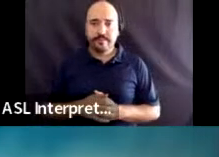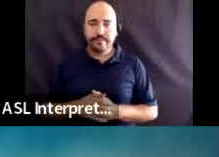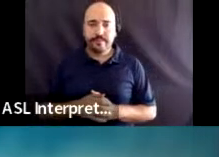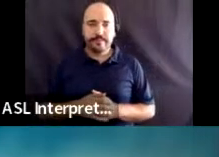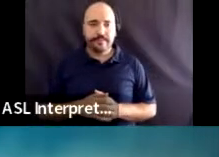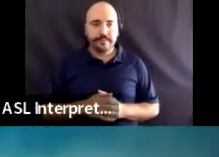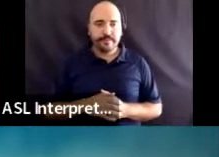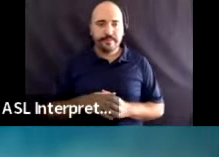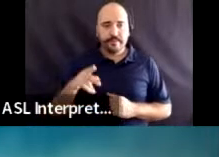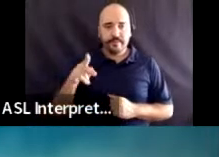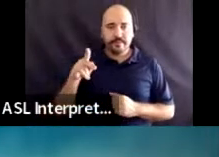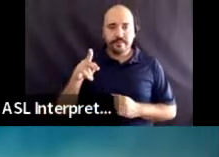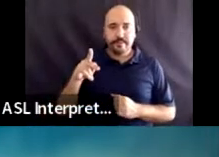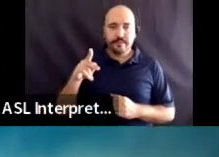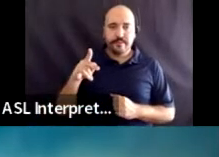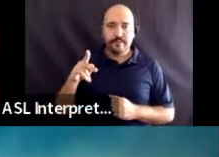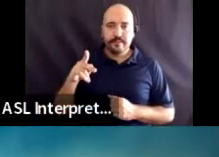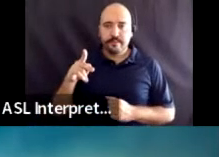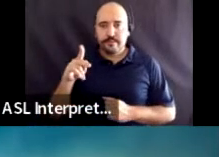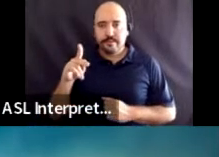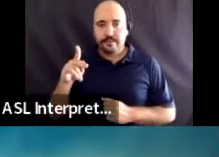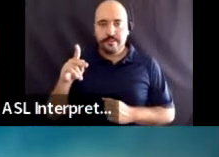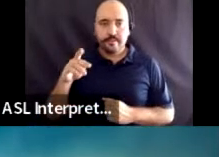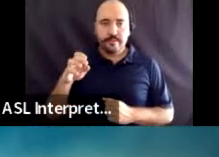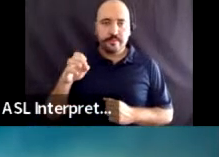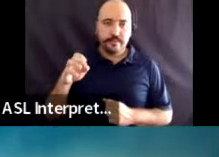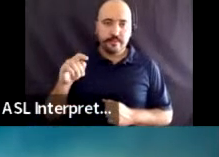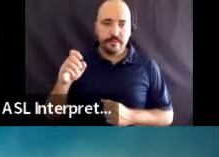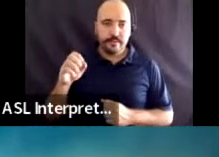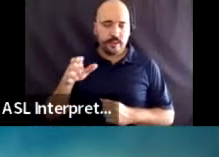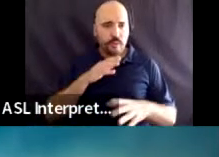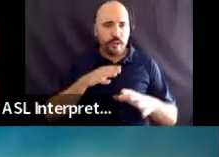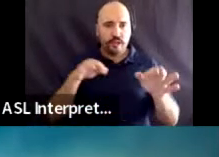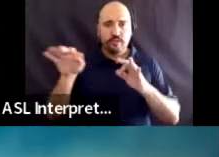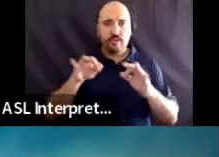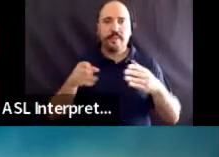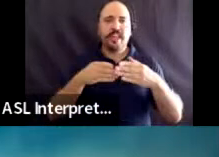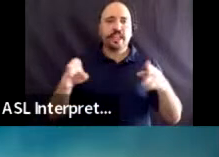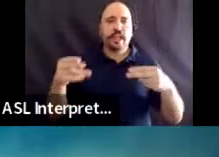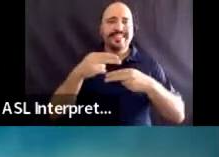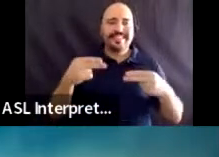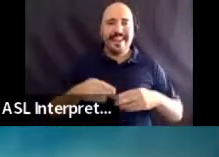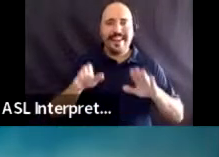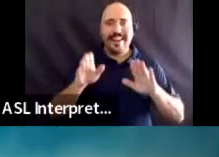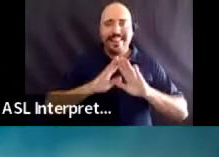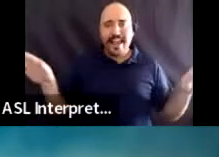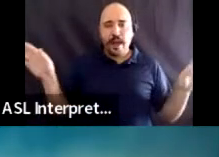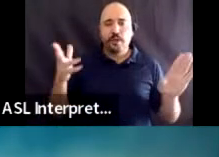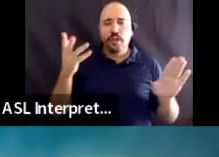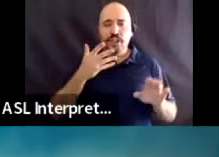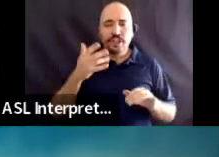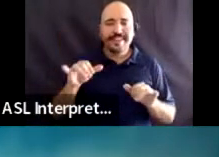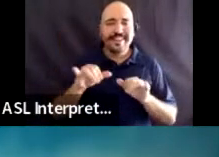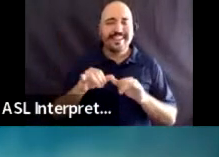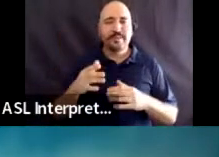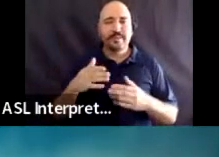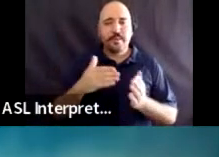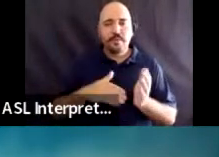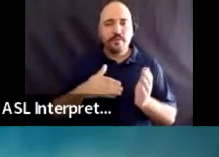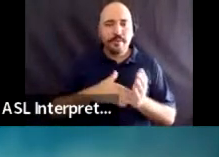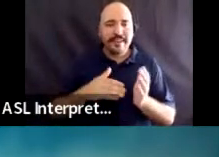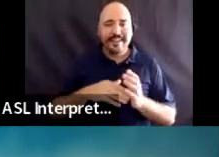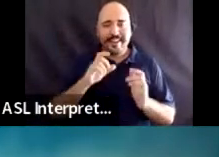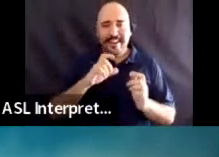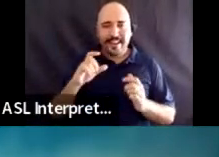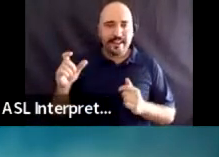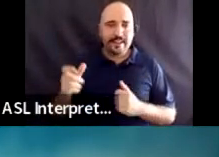Peter's going to describe the general slide deck layout, what it looks like, what are some of the repeating icons, and